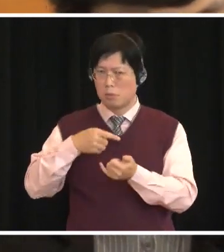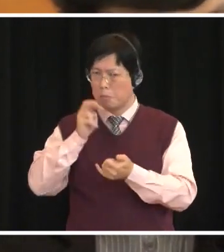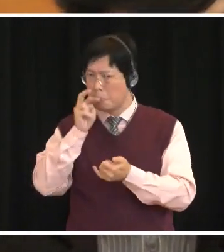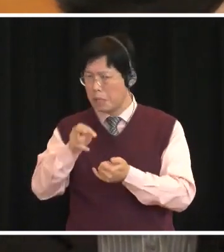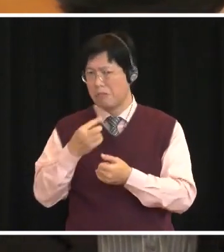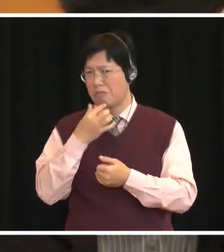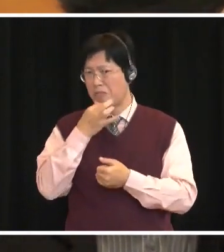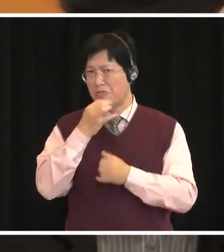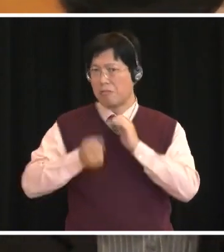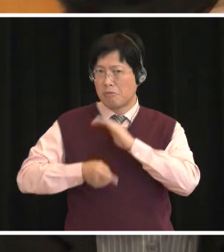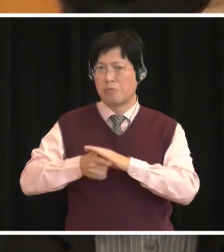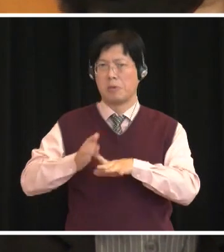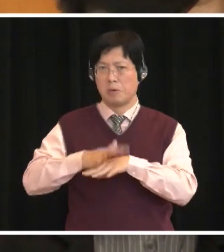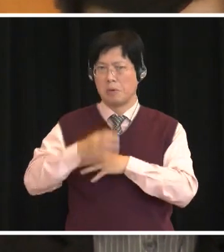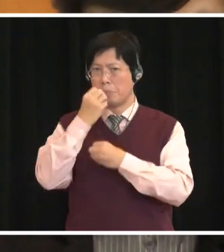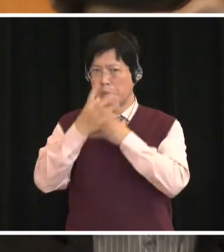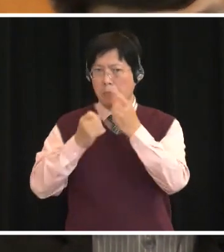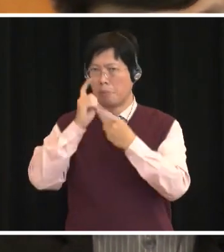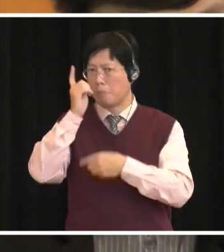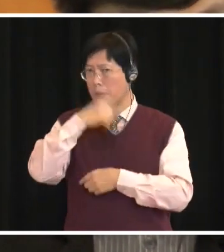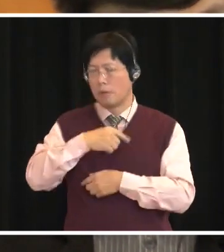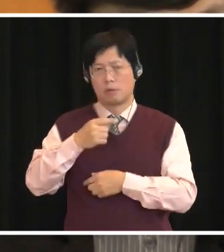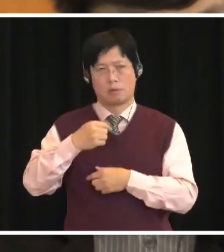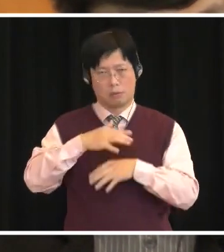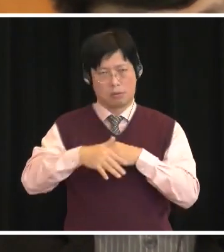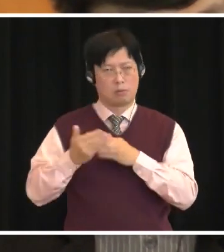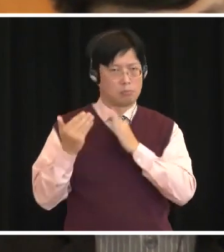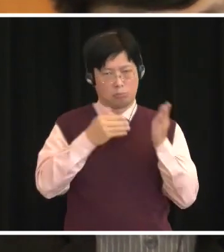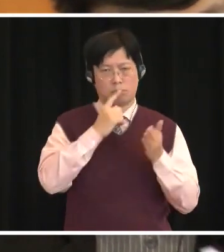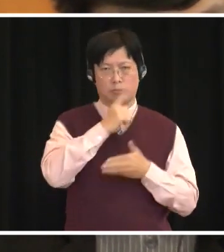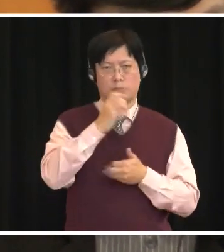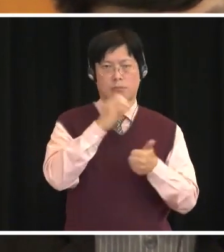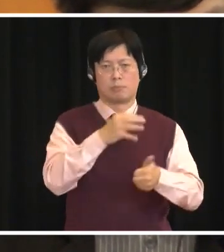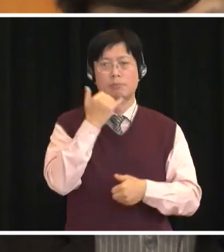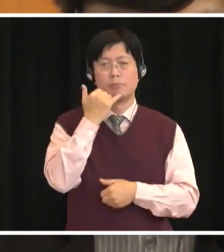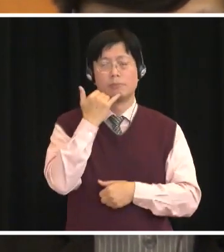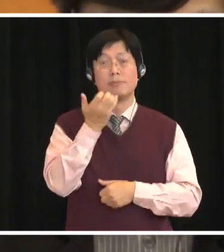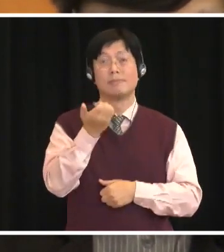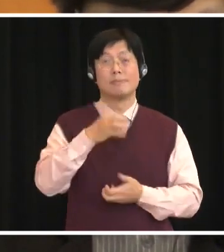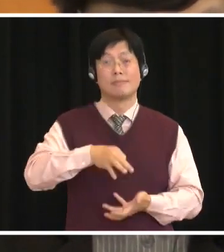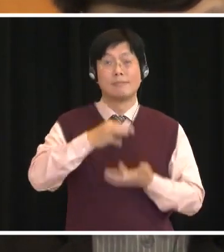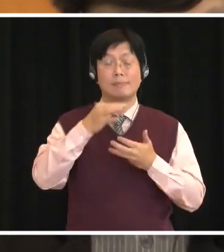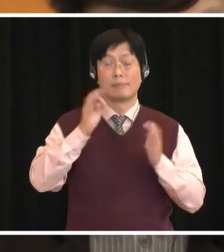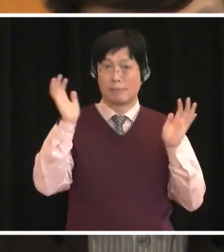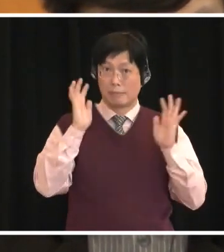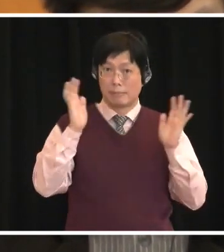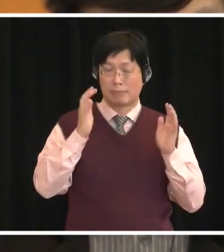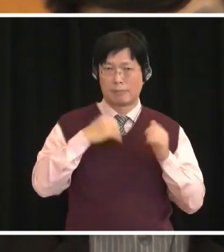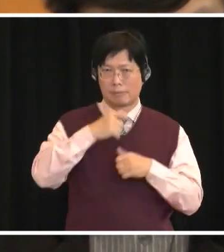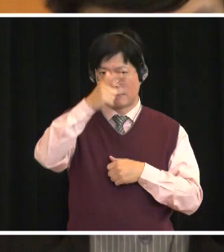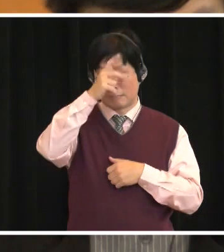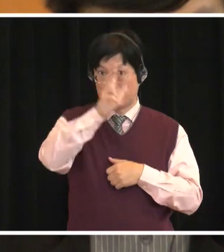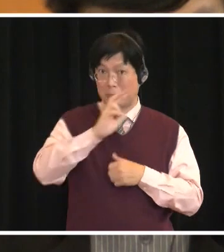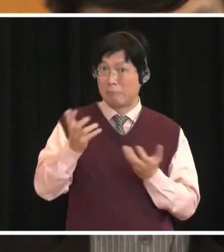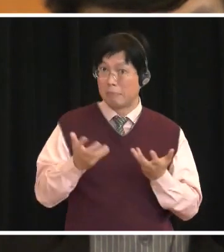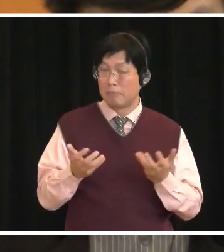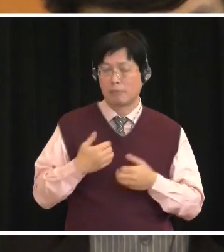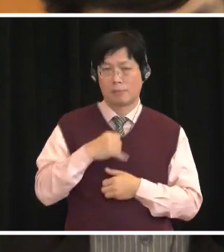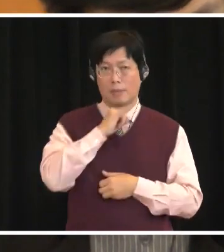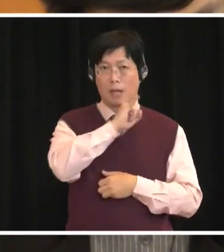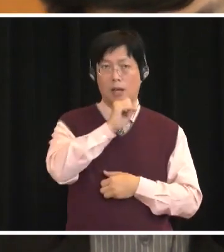mechanism, iWin. And iWin receives complaints about improper content on the internet.